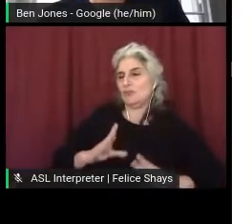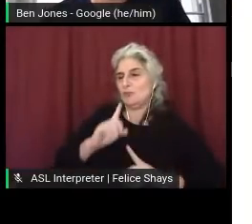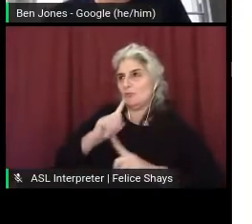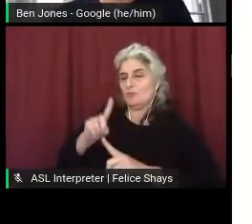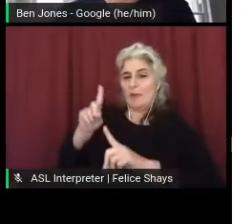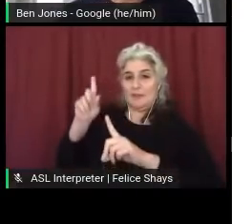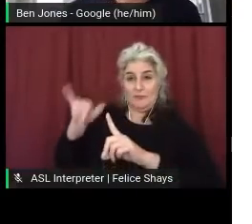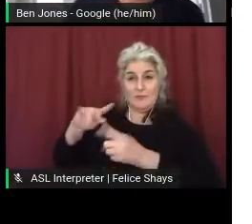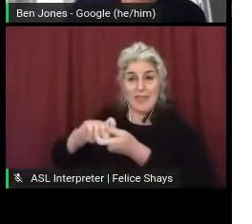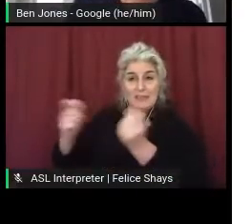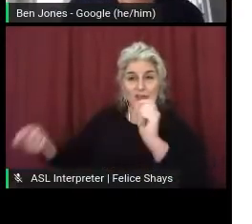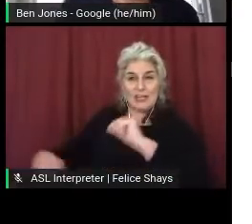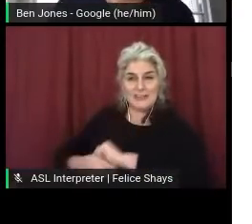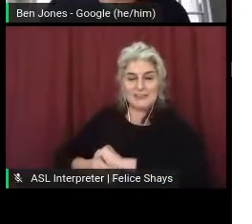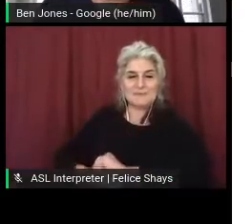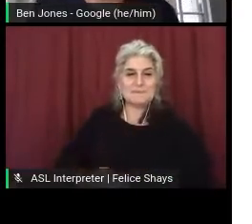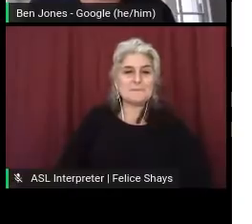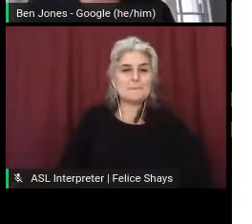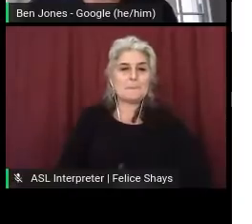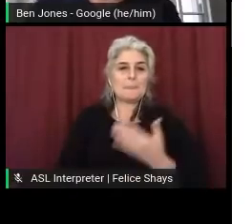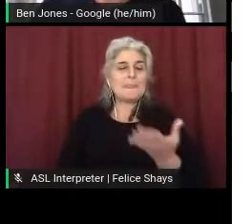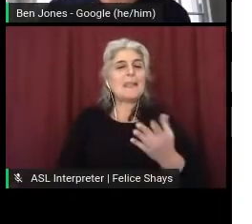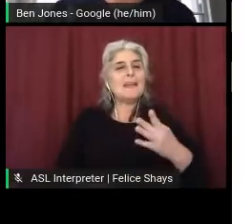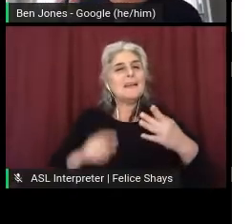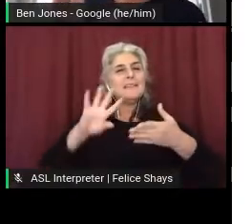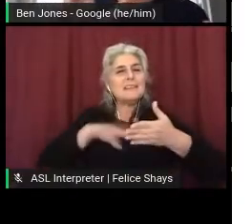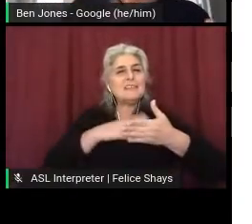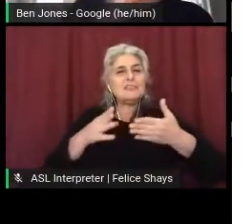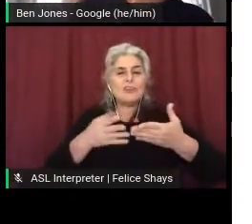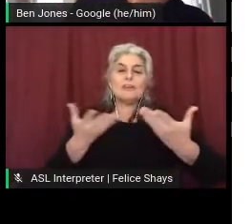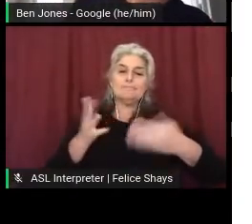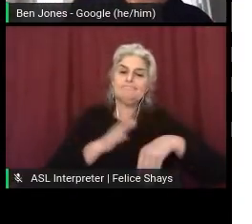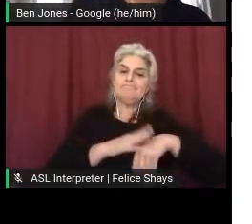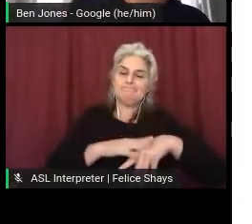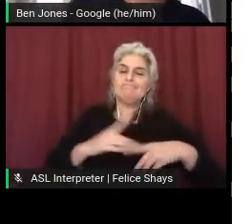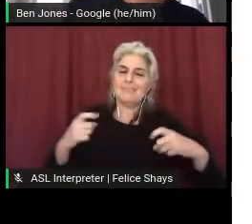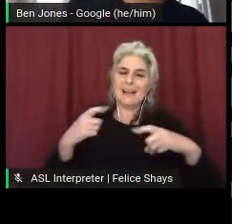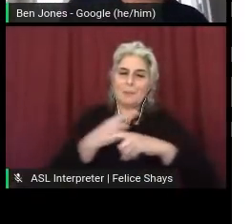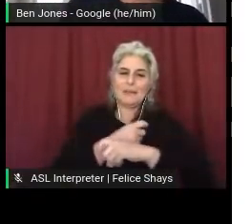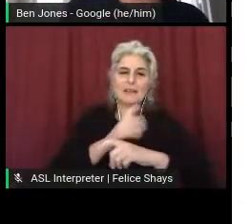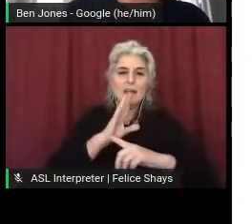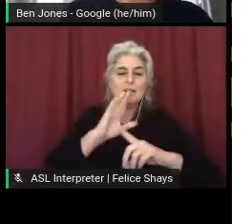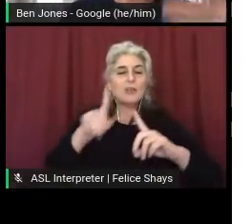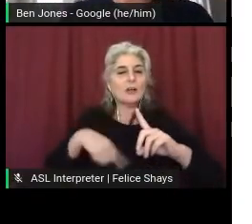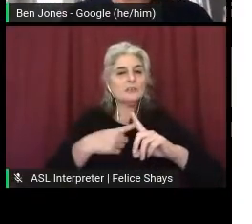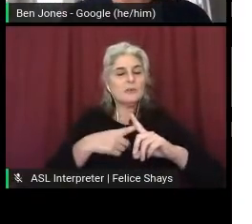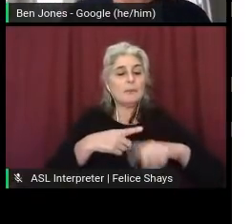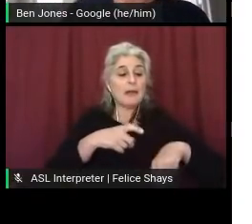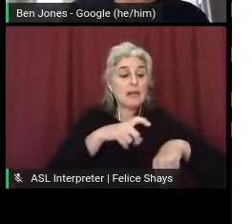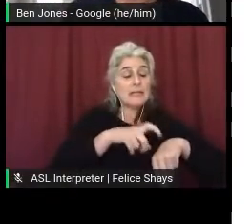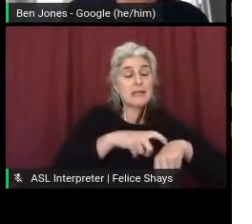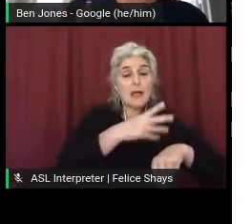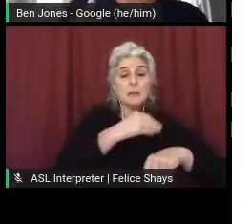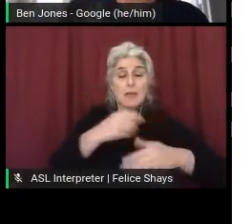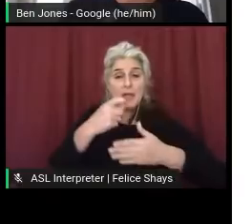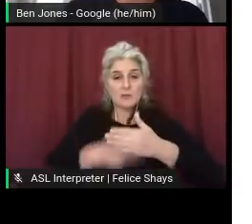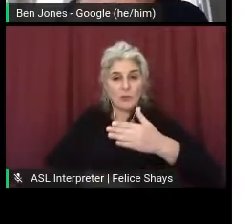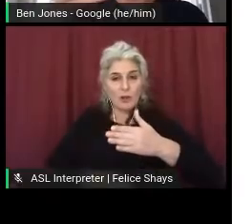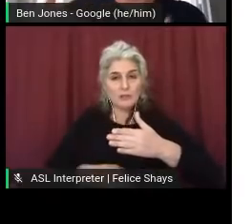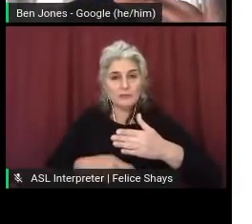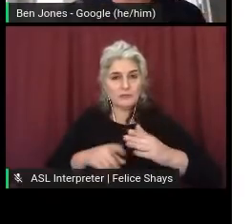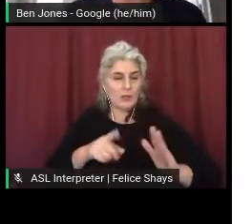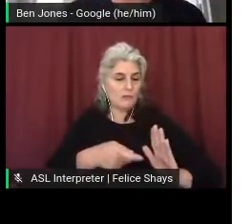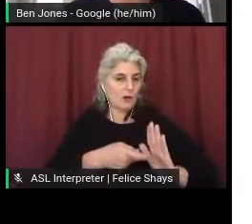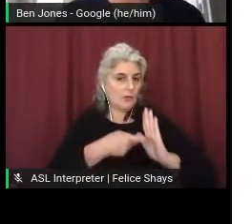This is a complicated chart that talks about the time and cost needed to produce ads, the amount of creative change,